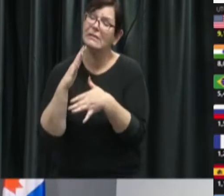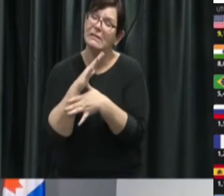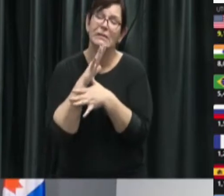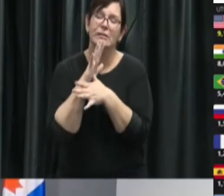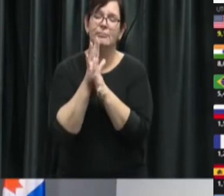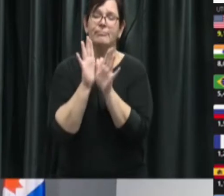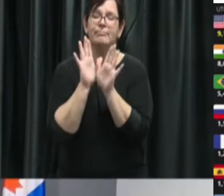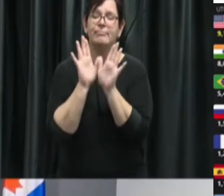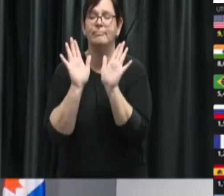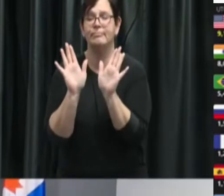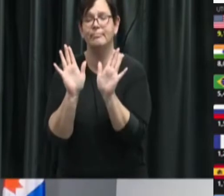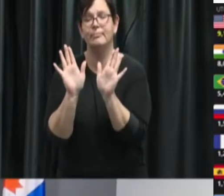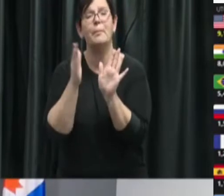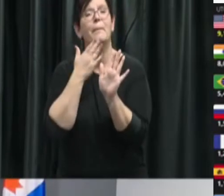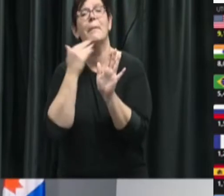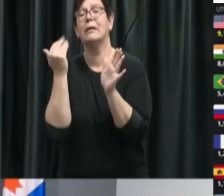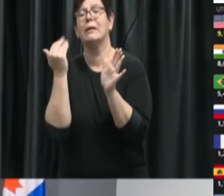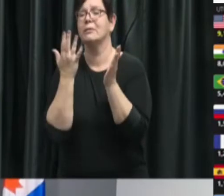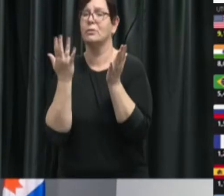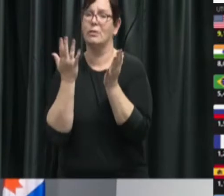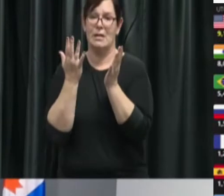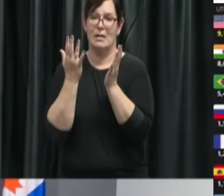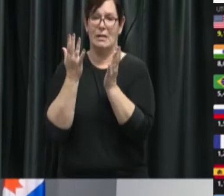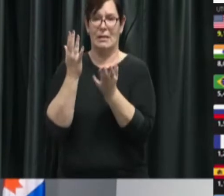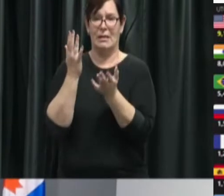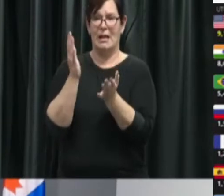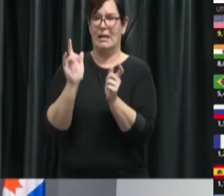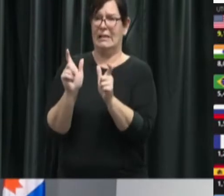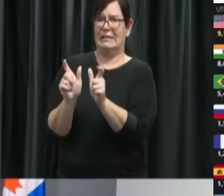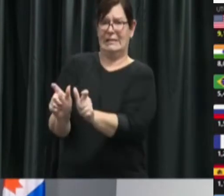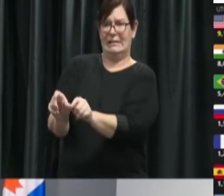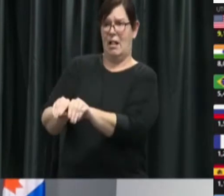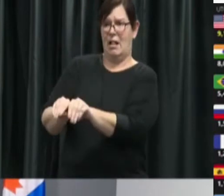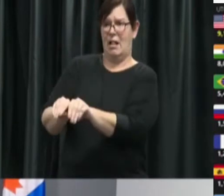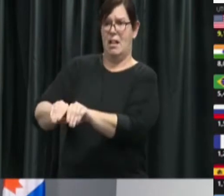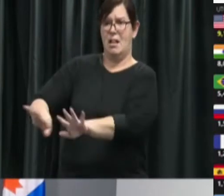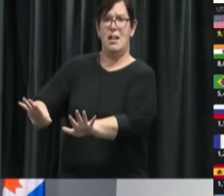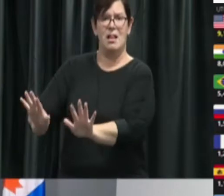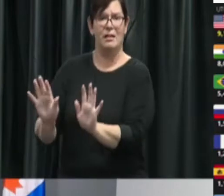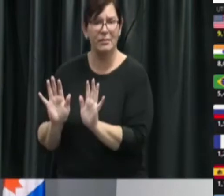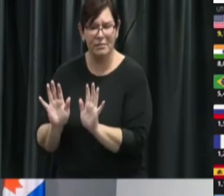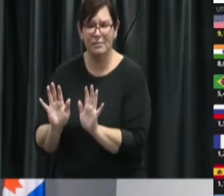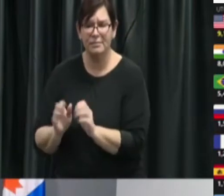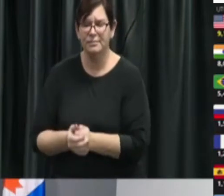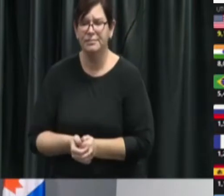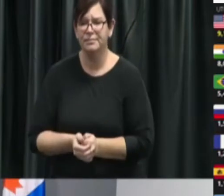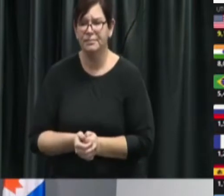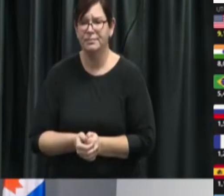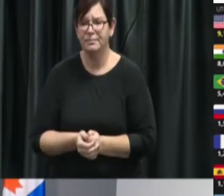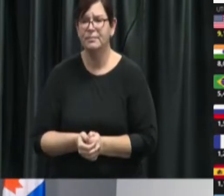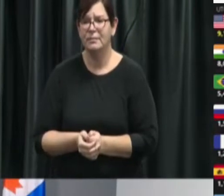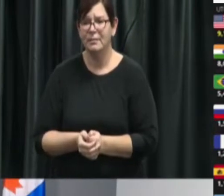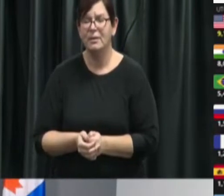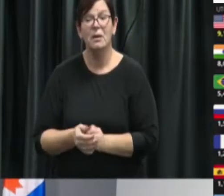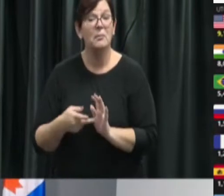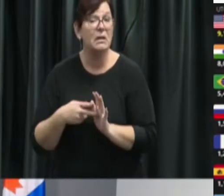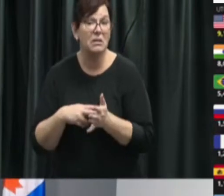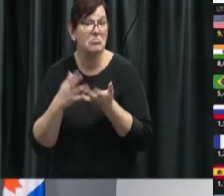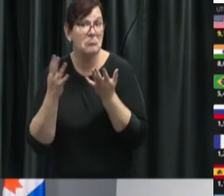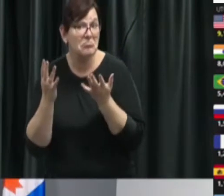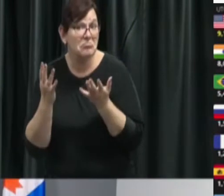to limit the spread of COVID-19 in Toronto. This means keeping at